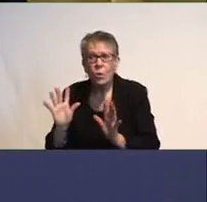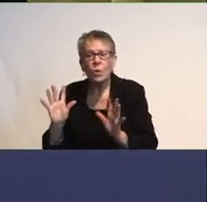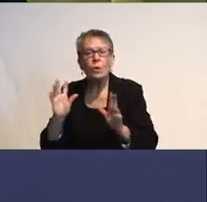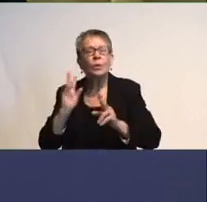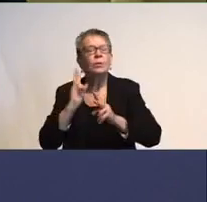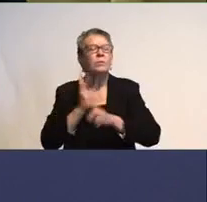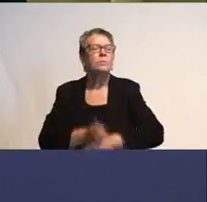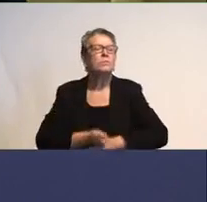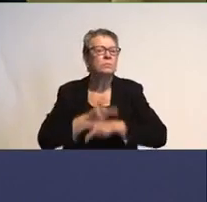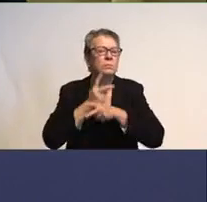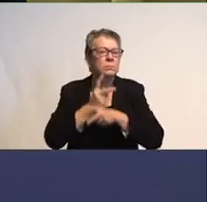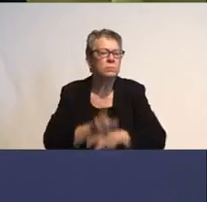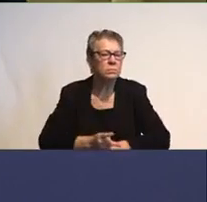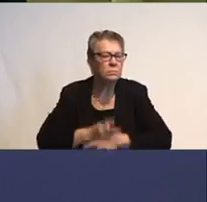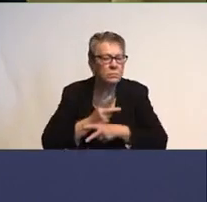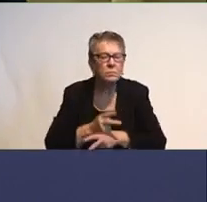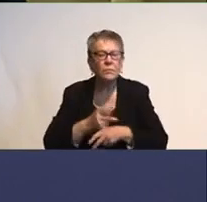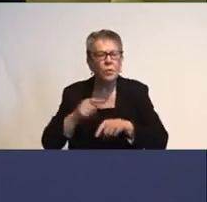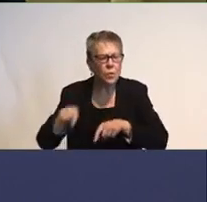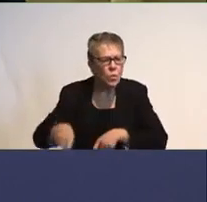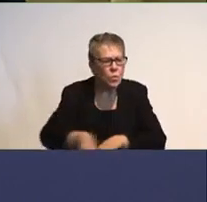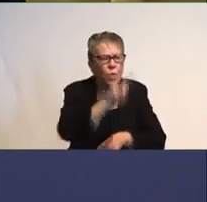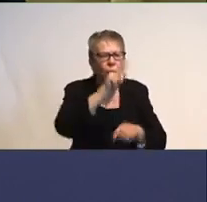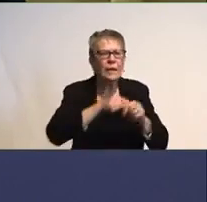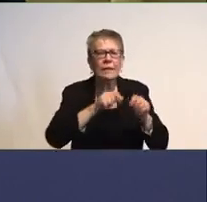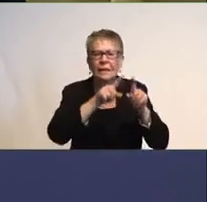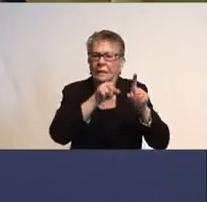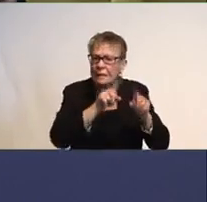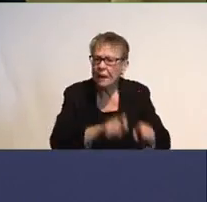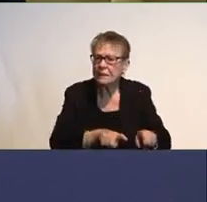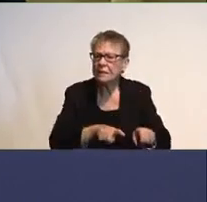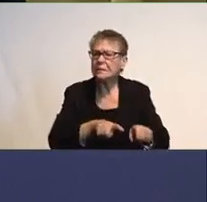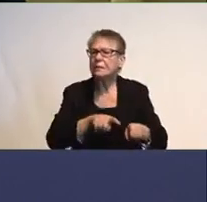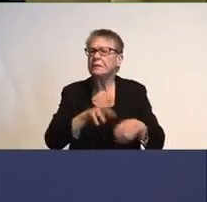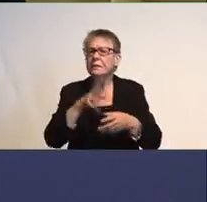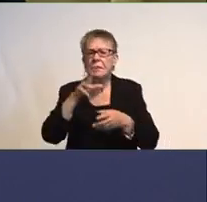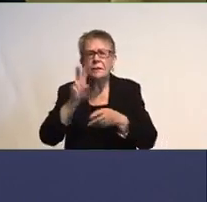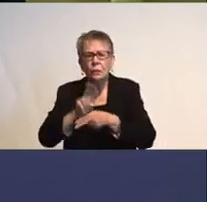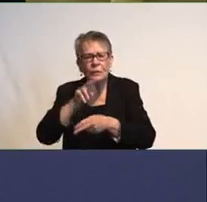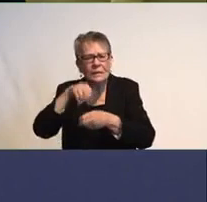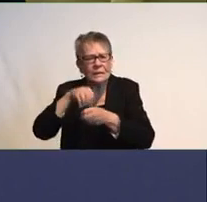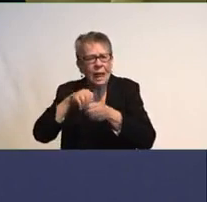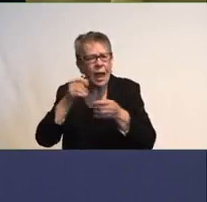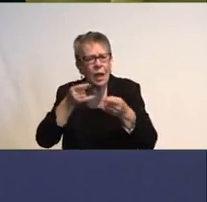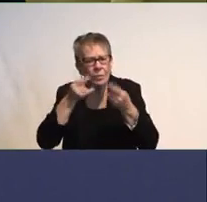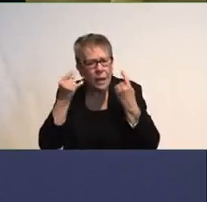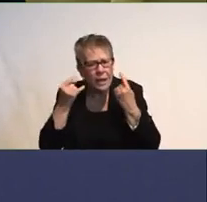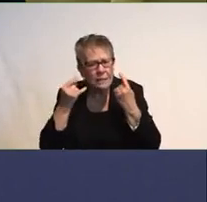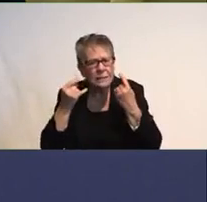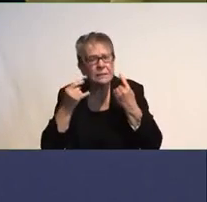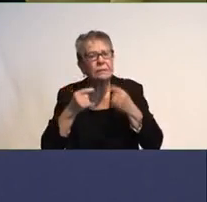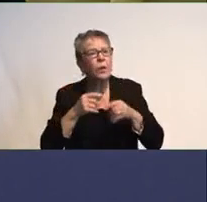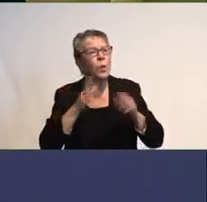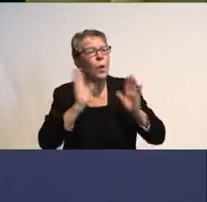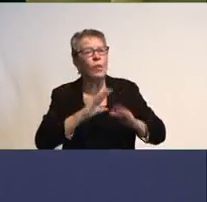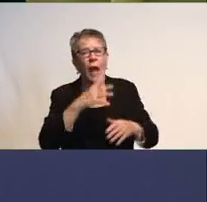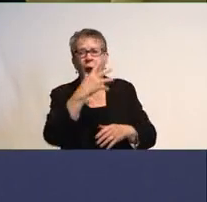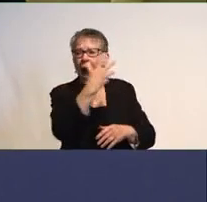smart about that, wearing a mask when you're inside, or taking the event outside if the weather that Pat's going to produce will provide